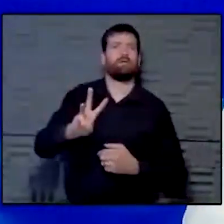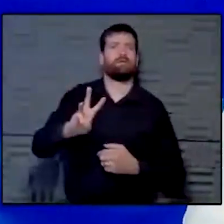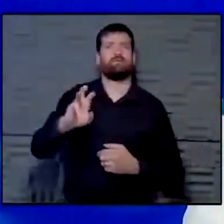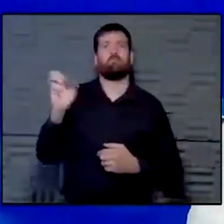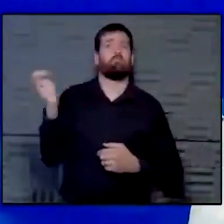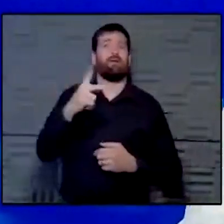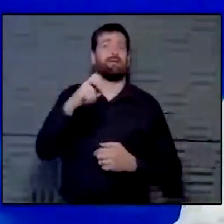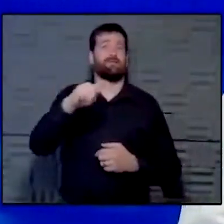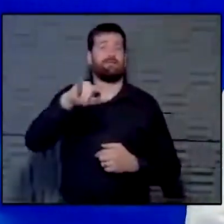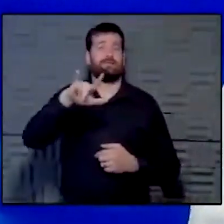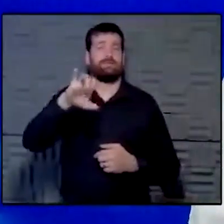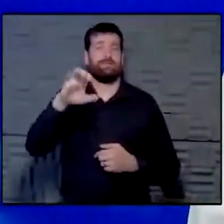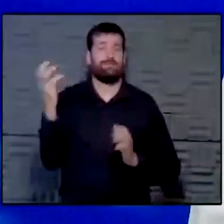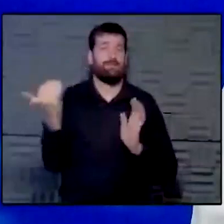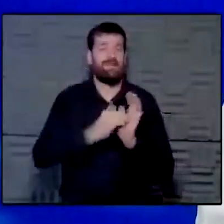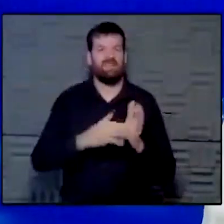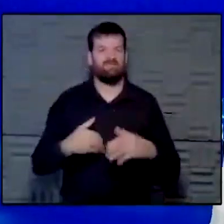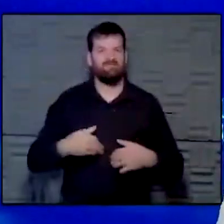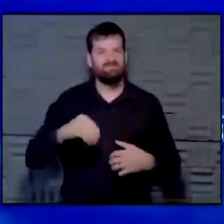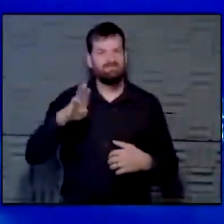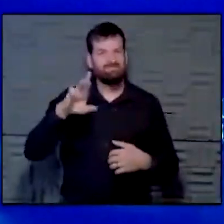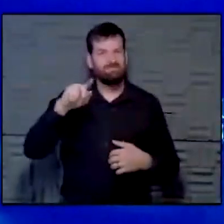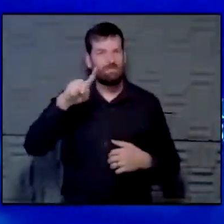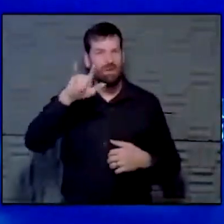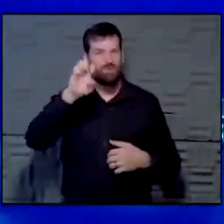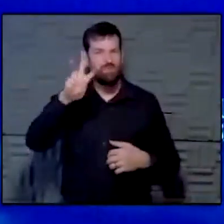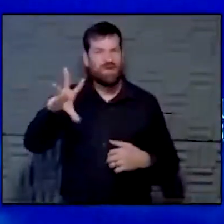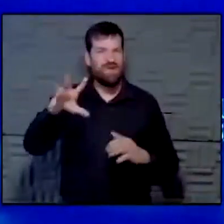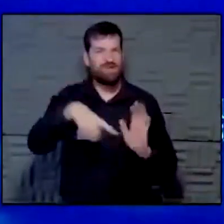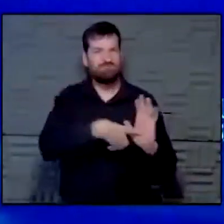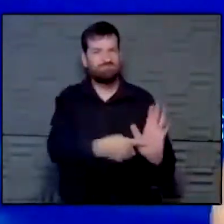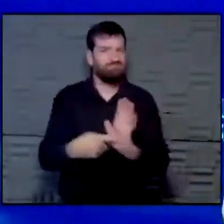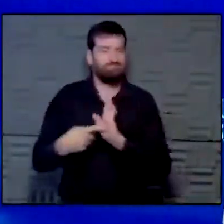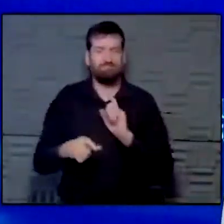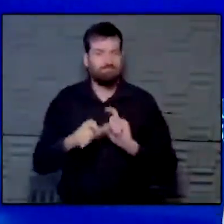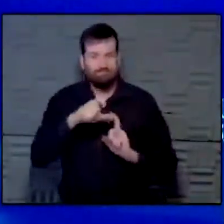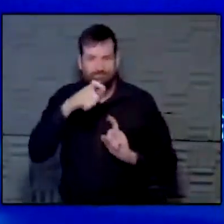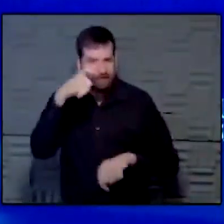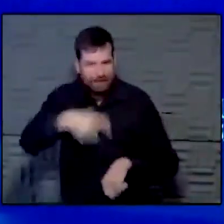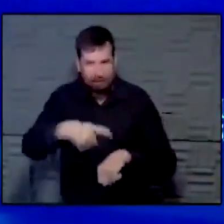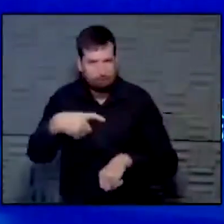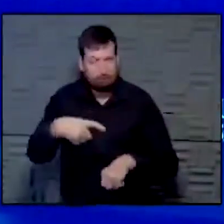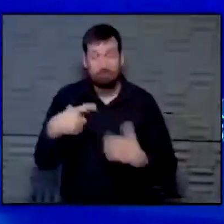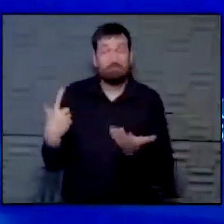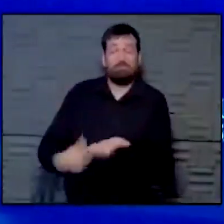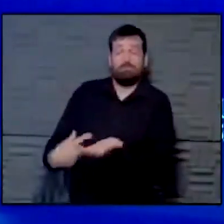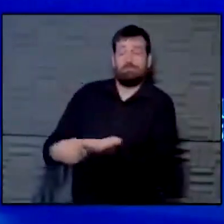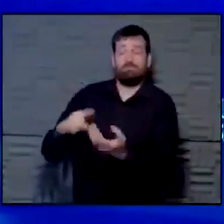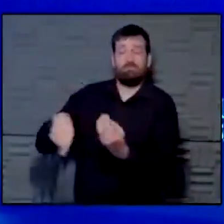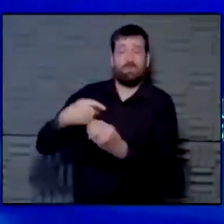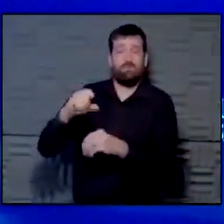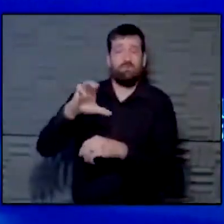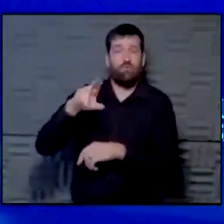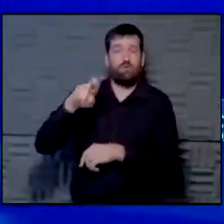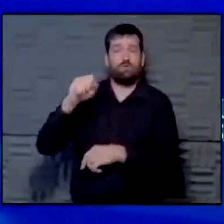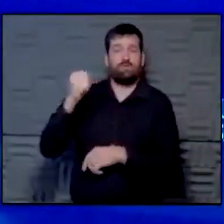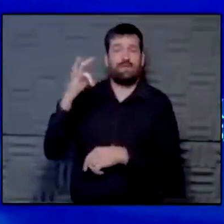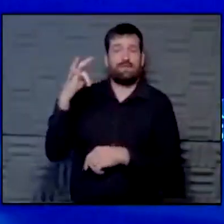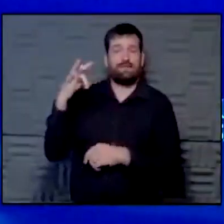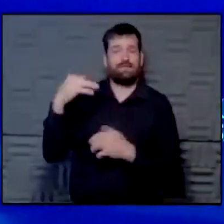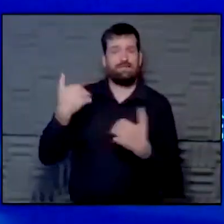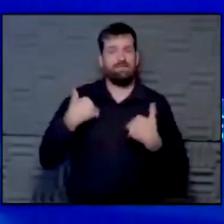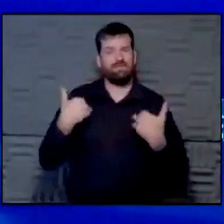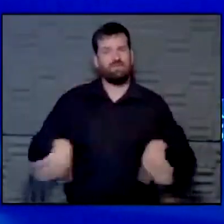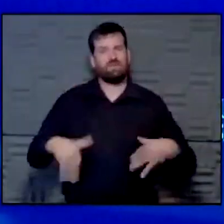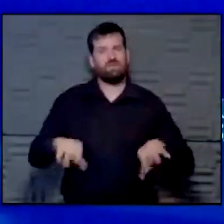saddle again. That's my Broadway debut, but this is not a time for musicals because we're here to talk about COVID-19, and we have an all-star